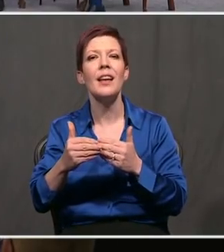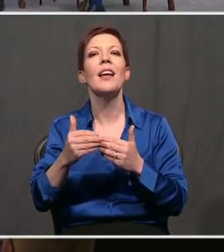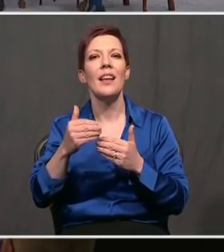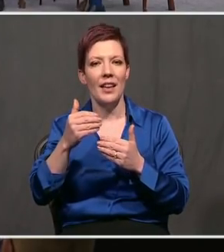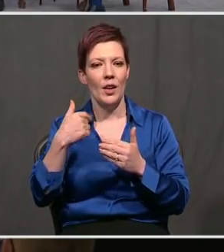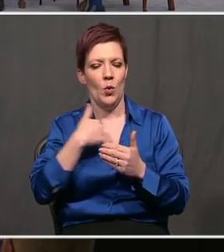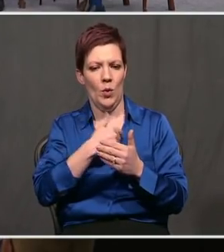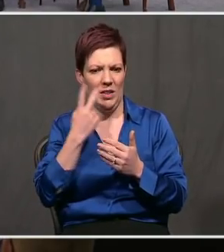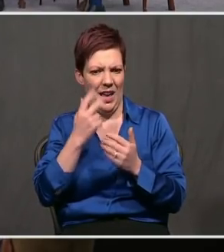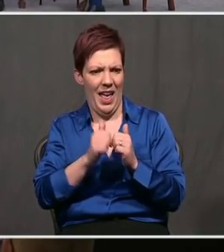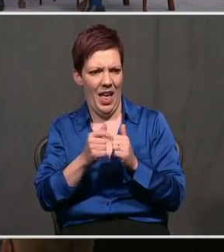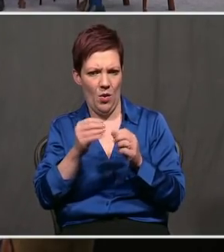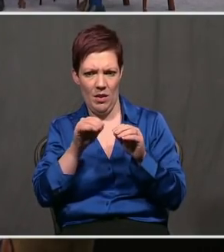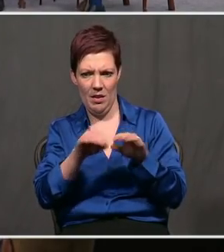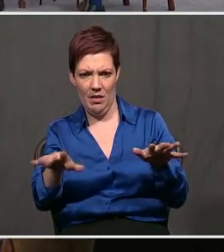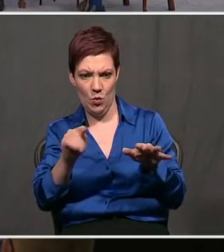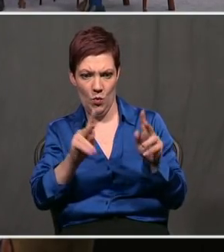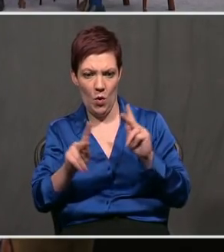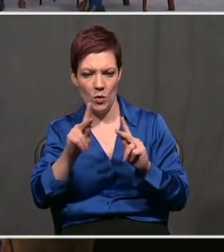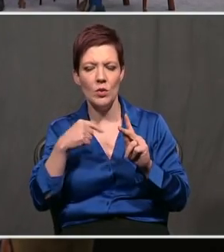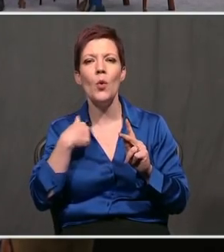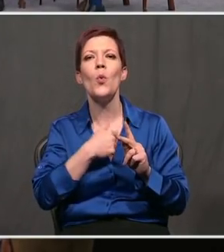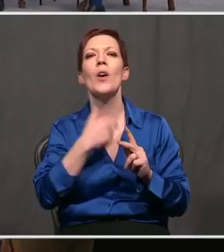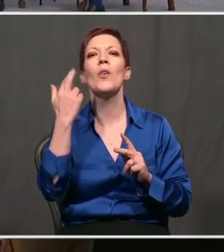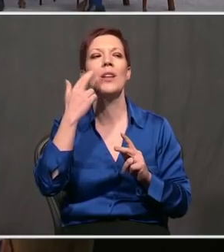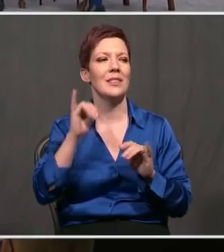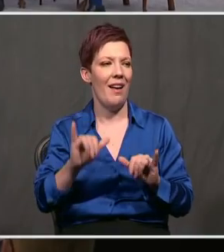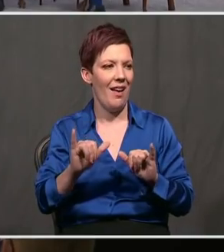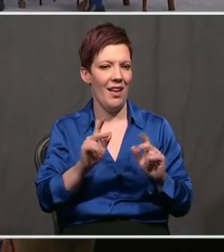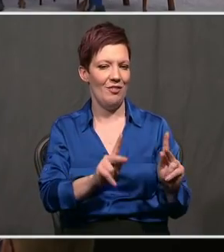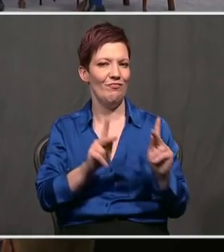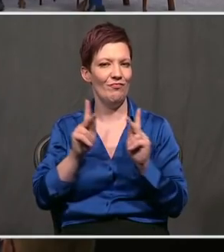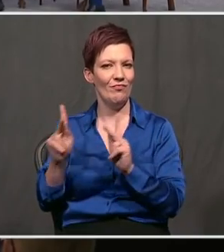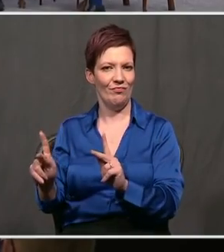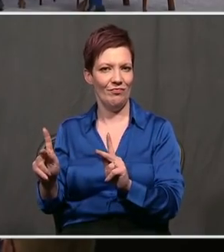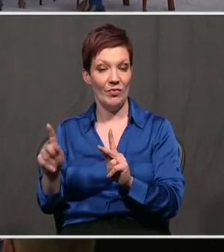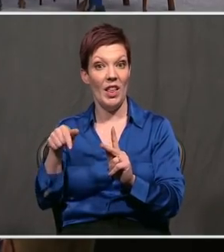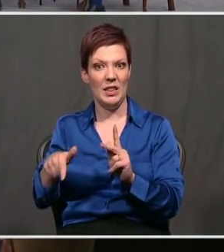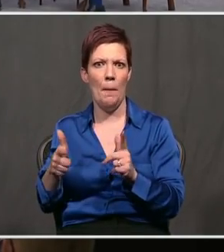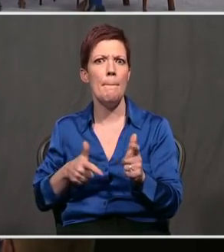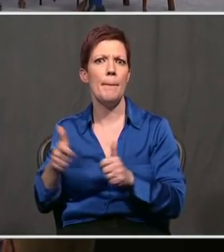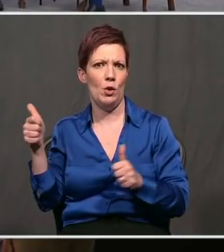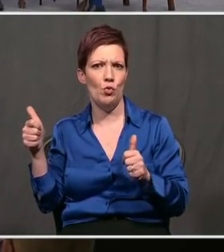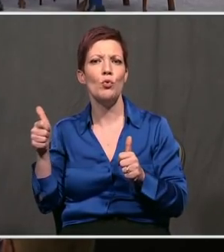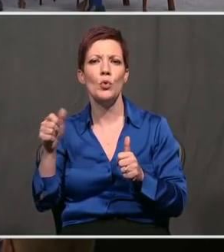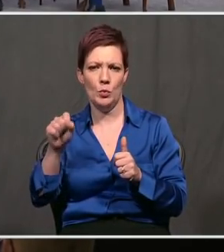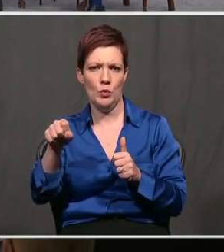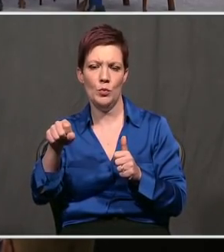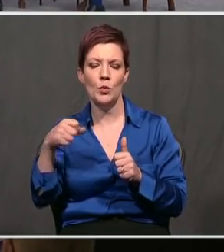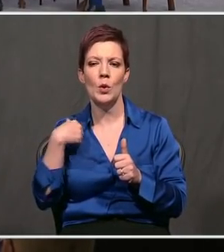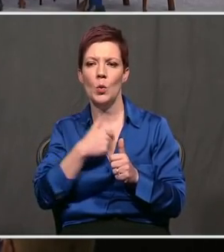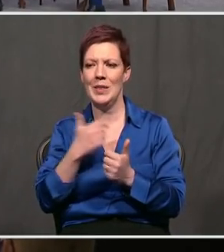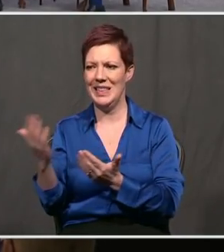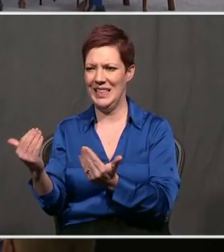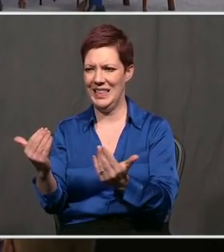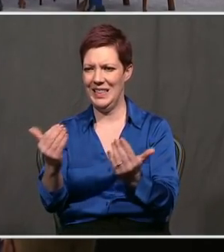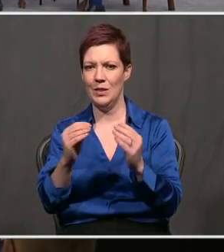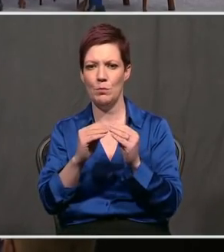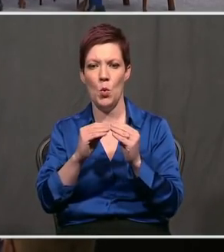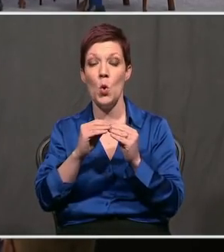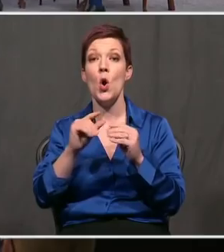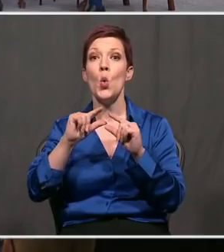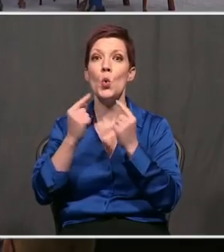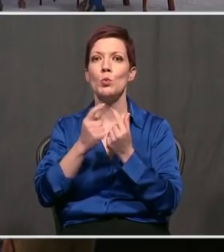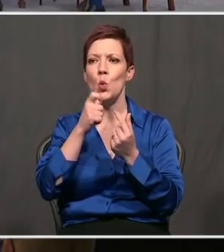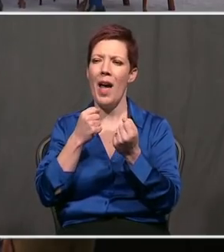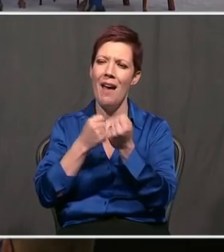that blueprint, recognizing that this is much bigger, pulled together stakeholders, groups that really